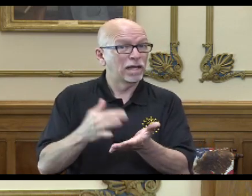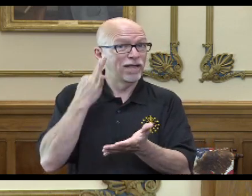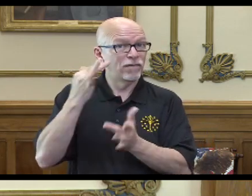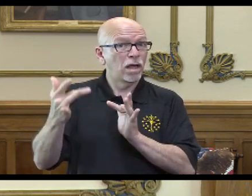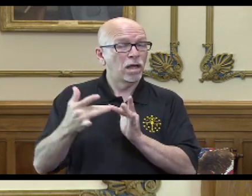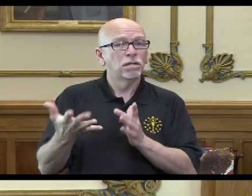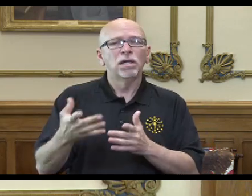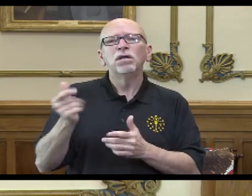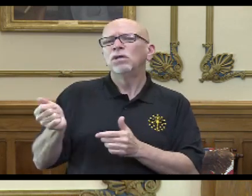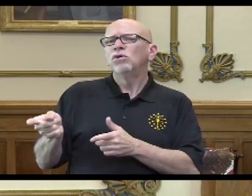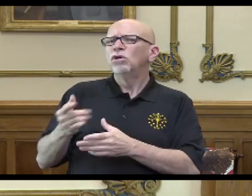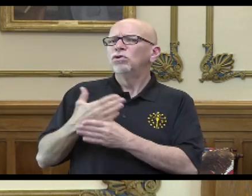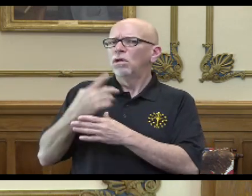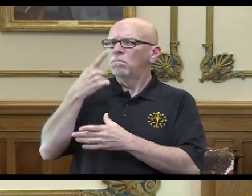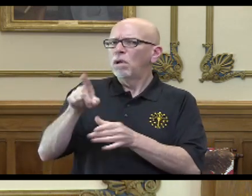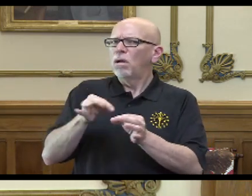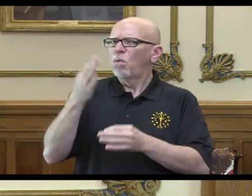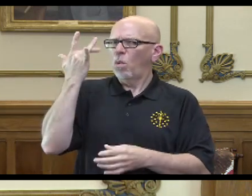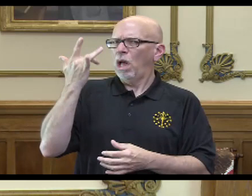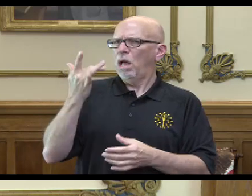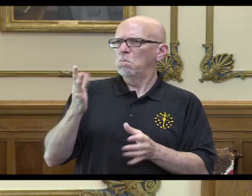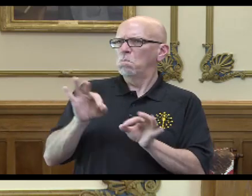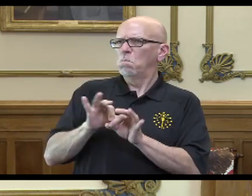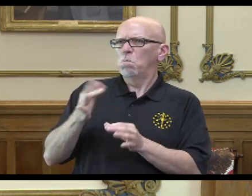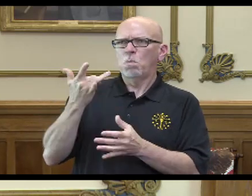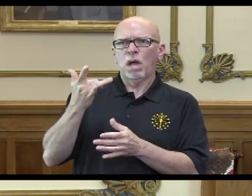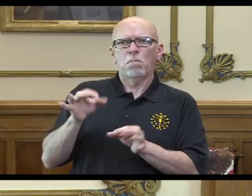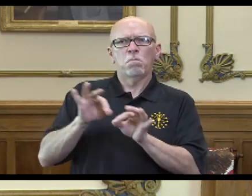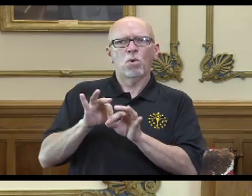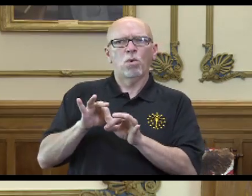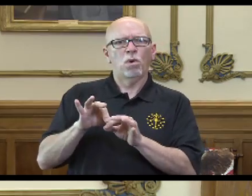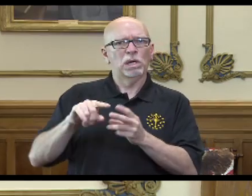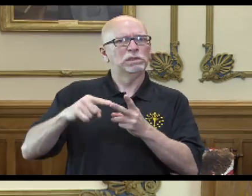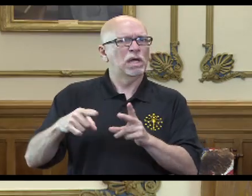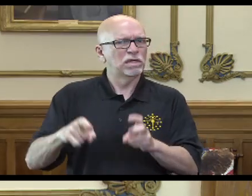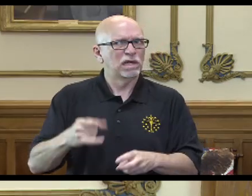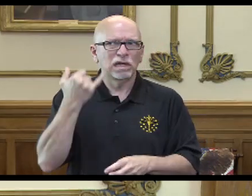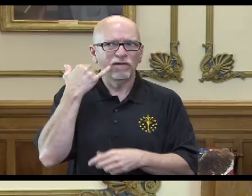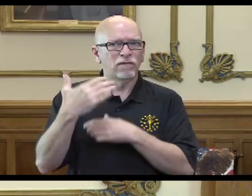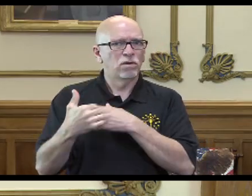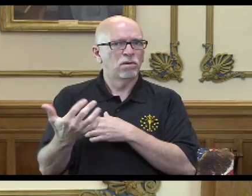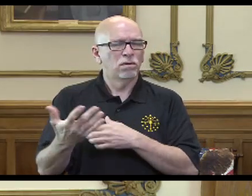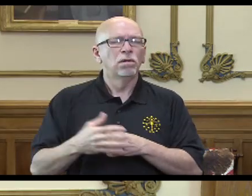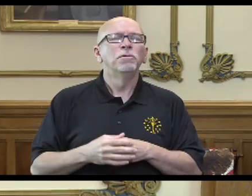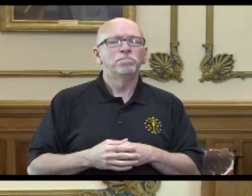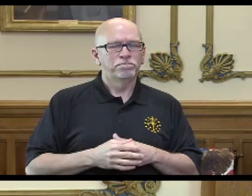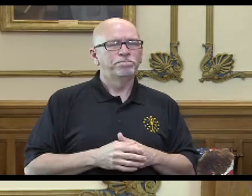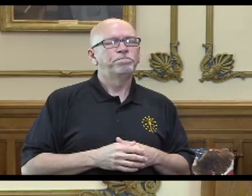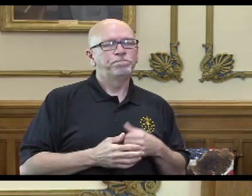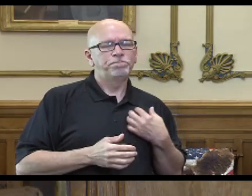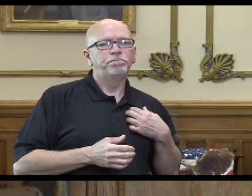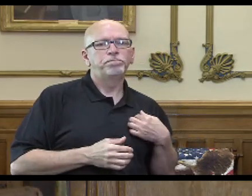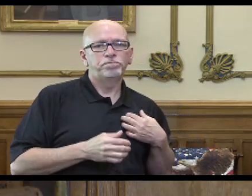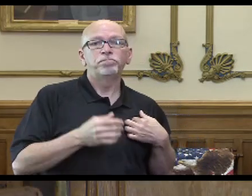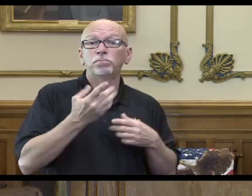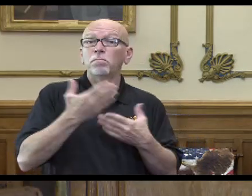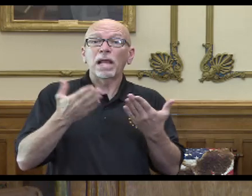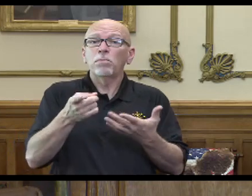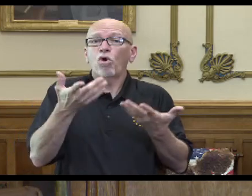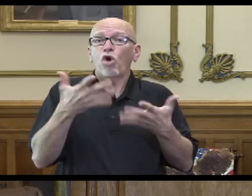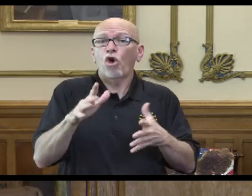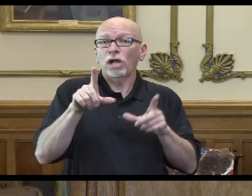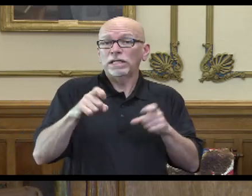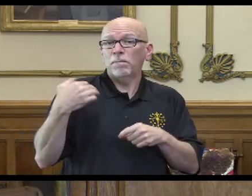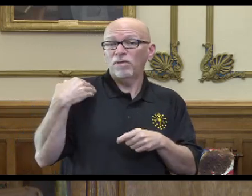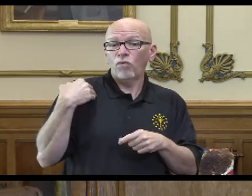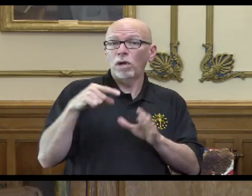want to share exactly why and elaborate on the importance of that at this moment? Right, so just the fact that you may have been tested and test